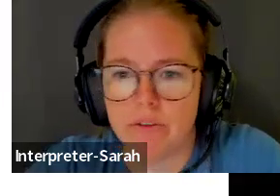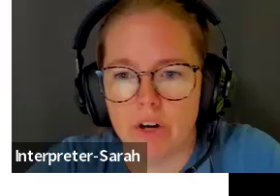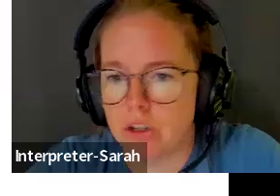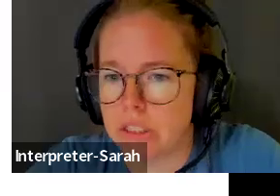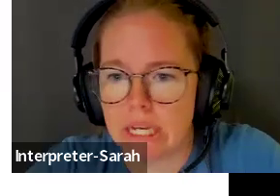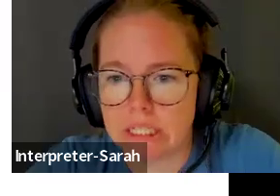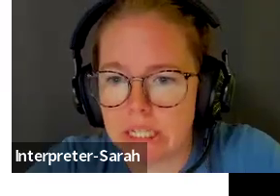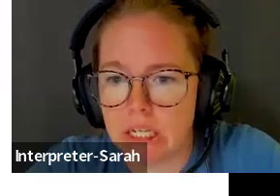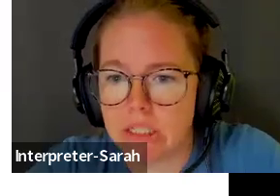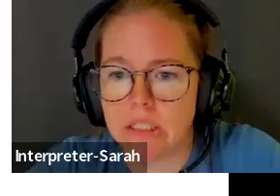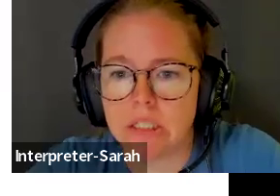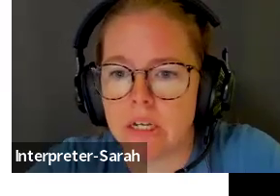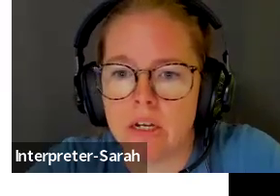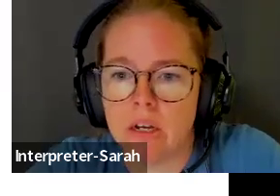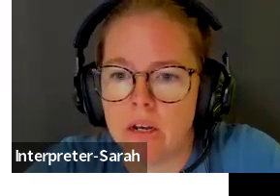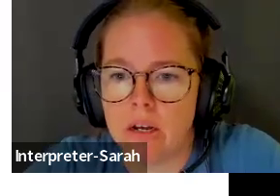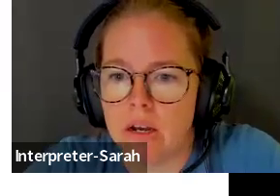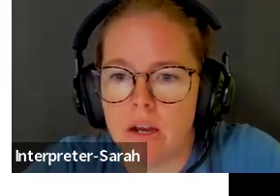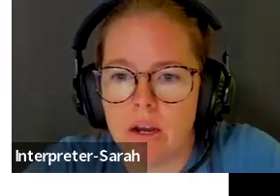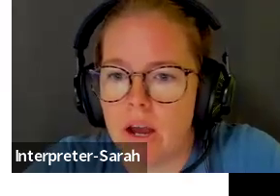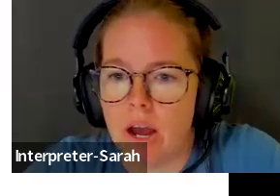CBT for adults and teens,